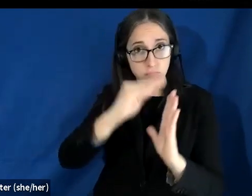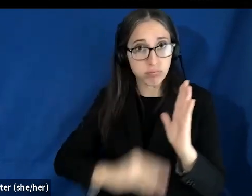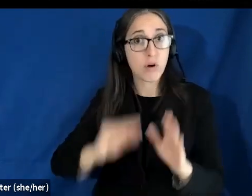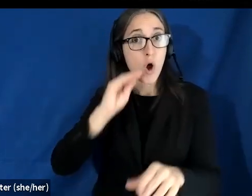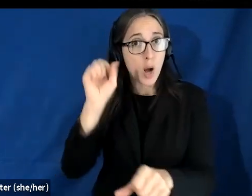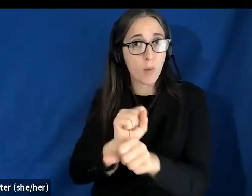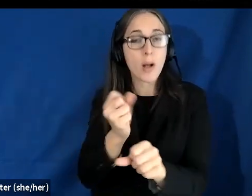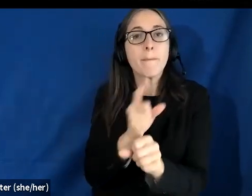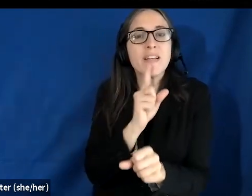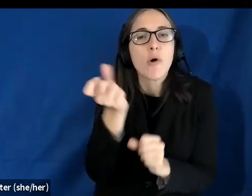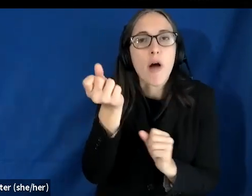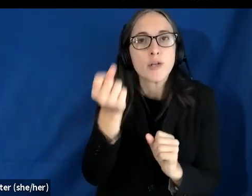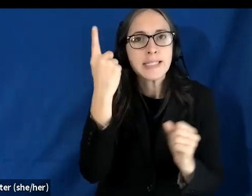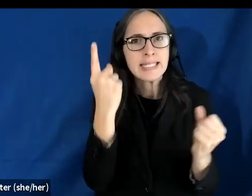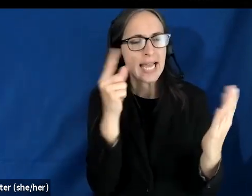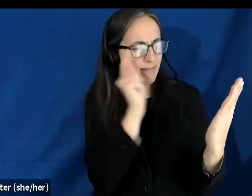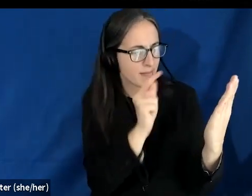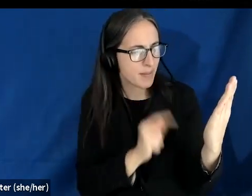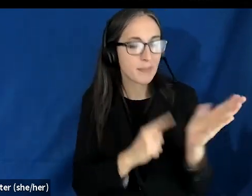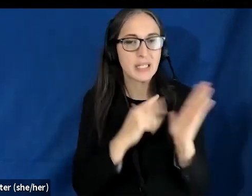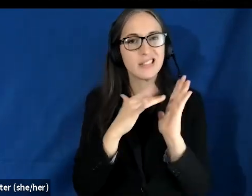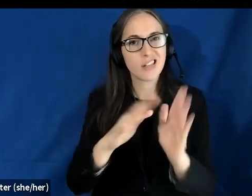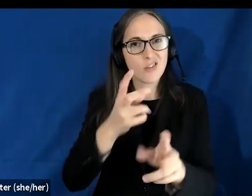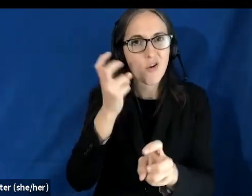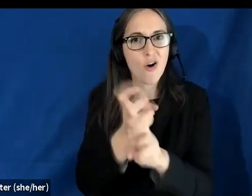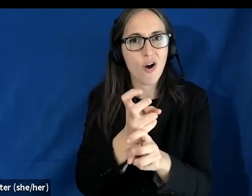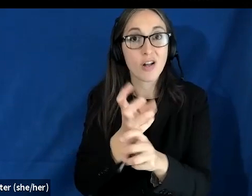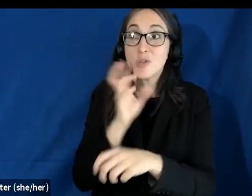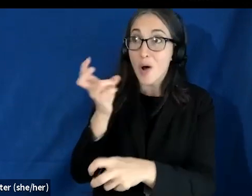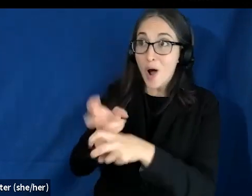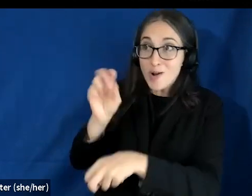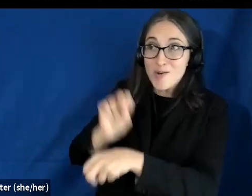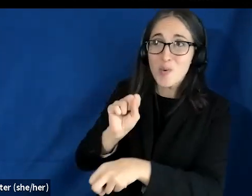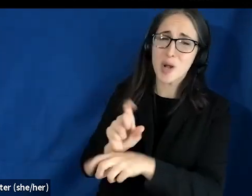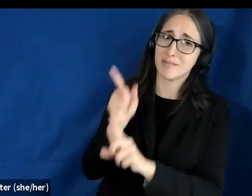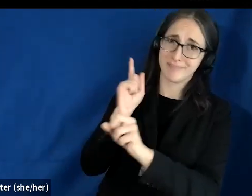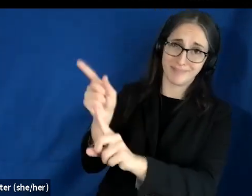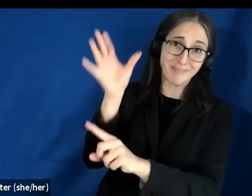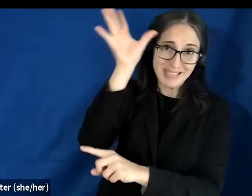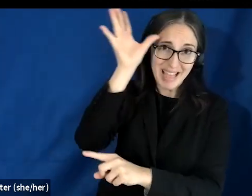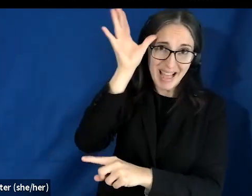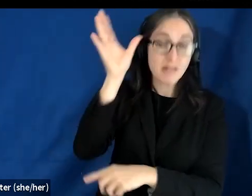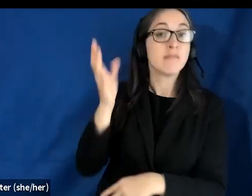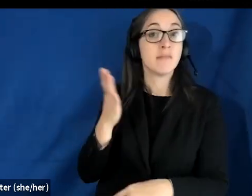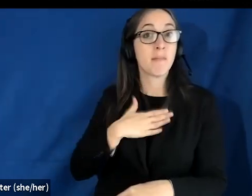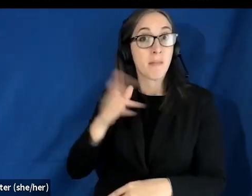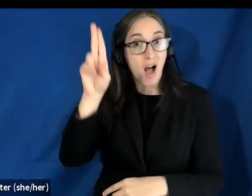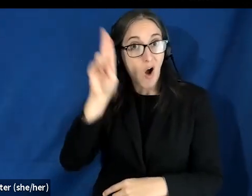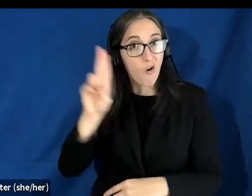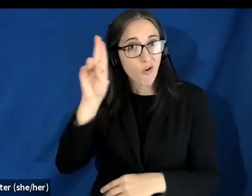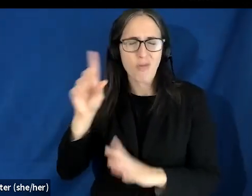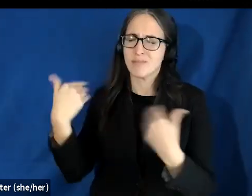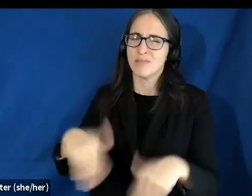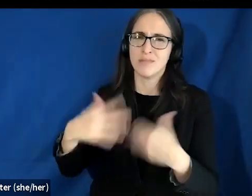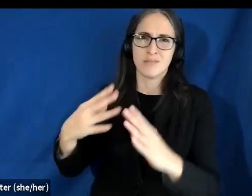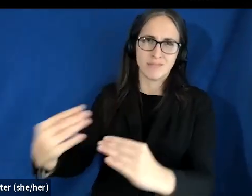about. Study hard. So hard work, I give him a lot of credit for that. And my uncle taught me a lot about grit and perseverance. Said,